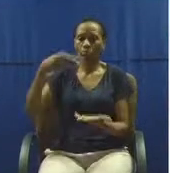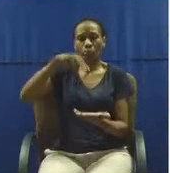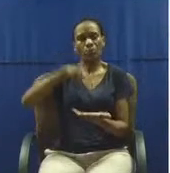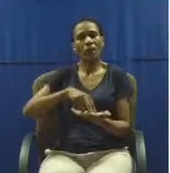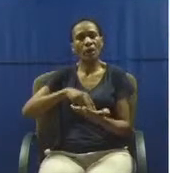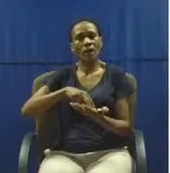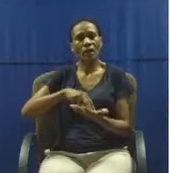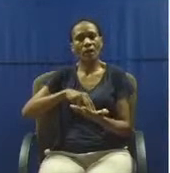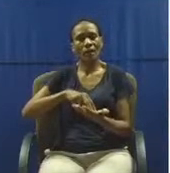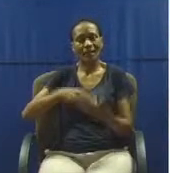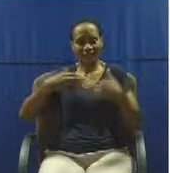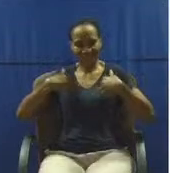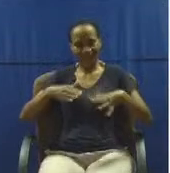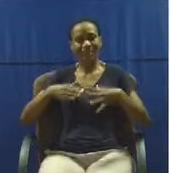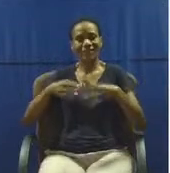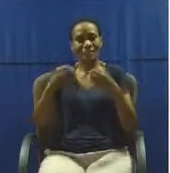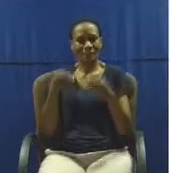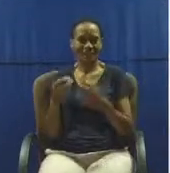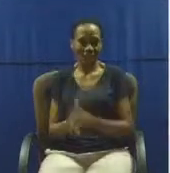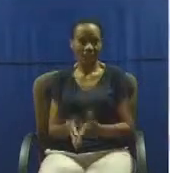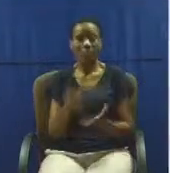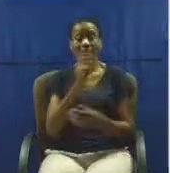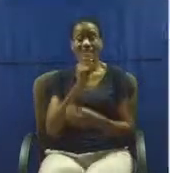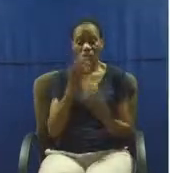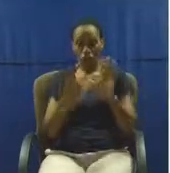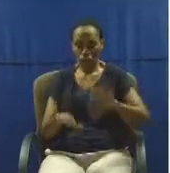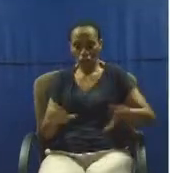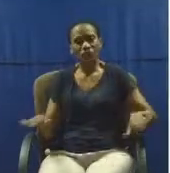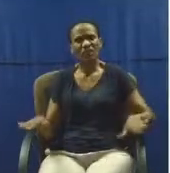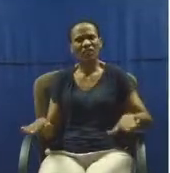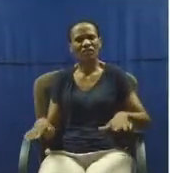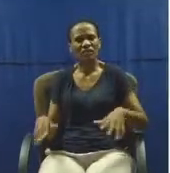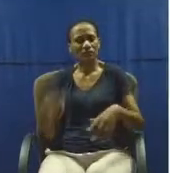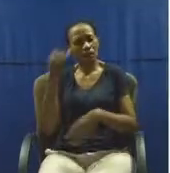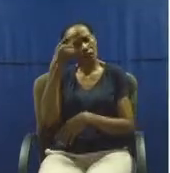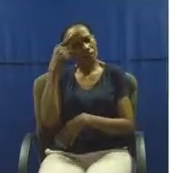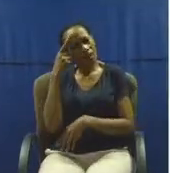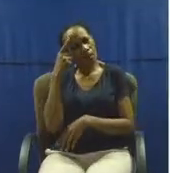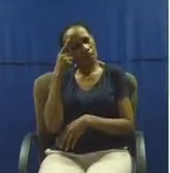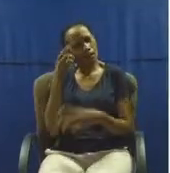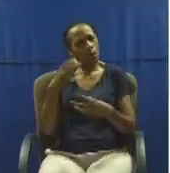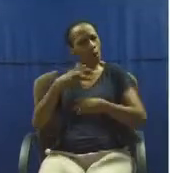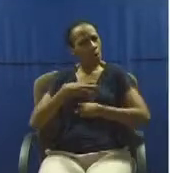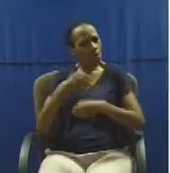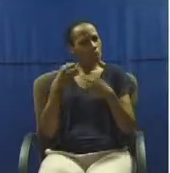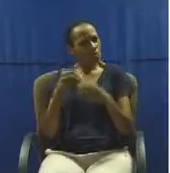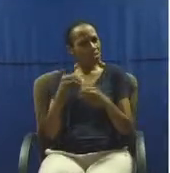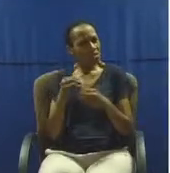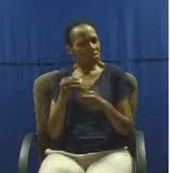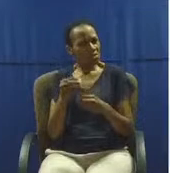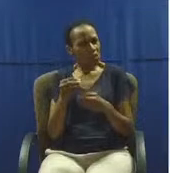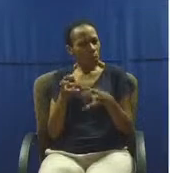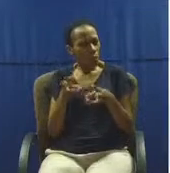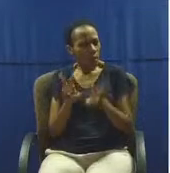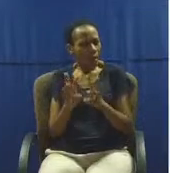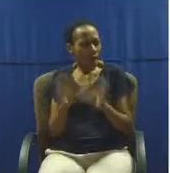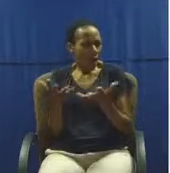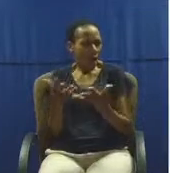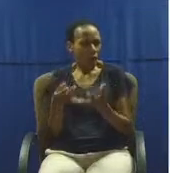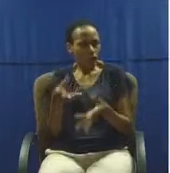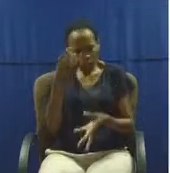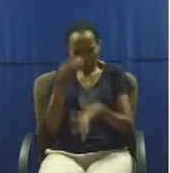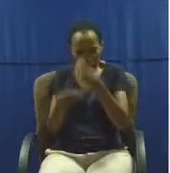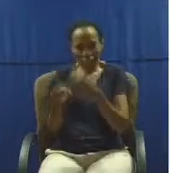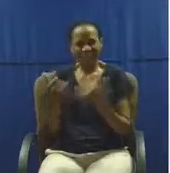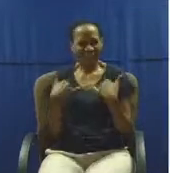Startup, which encourages learners to consider entrepreneurship as an alternative career to